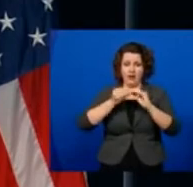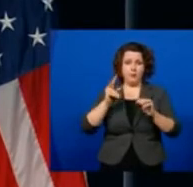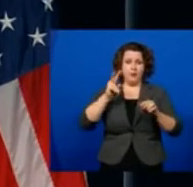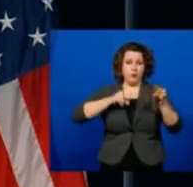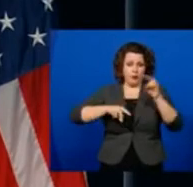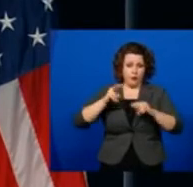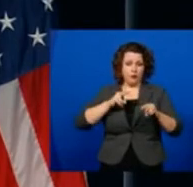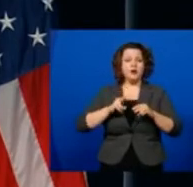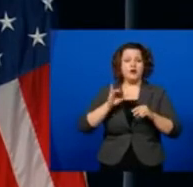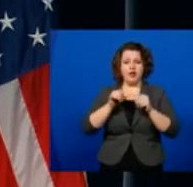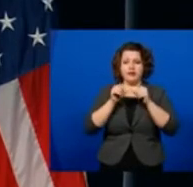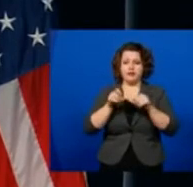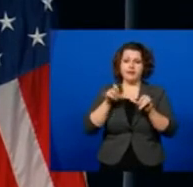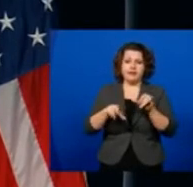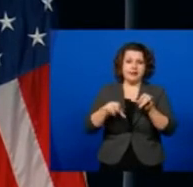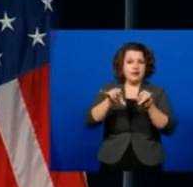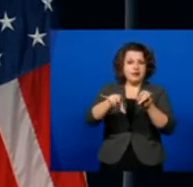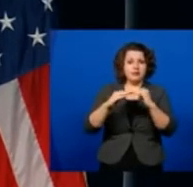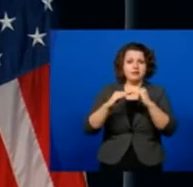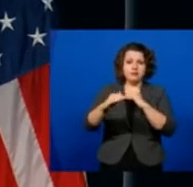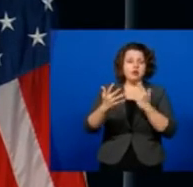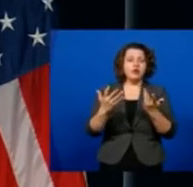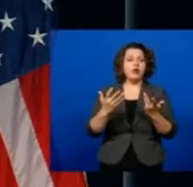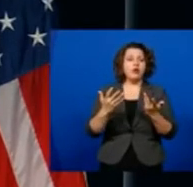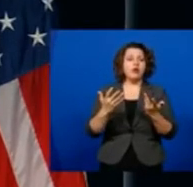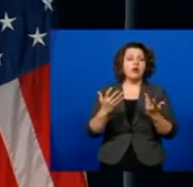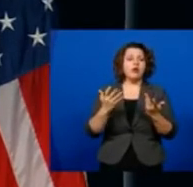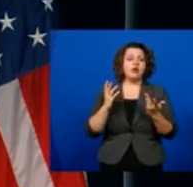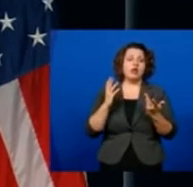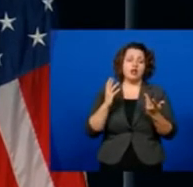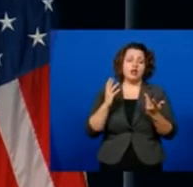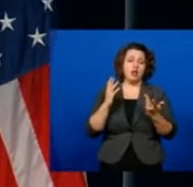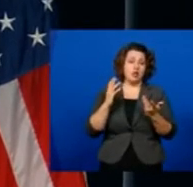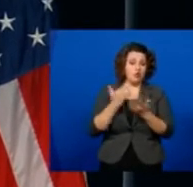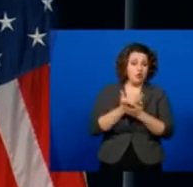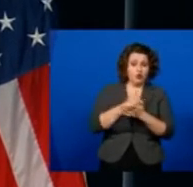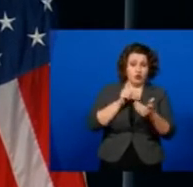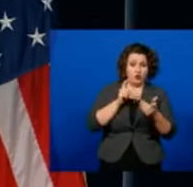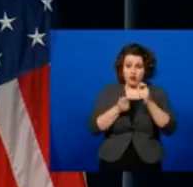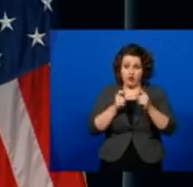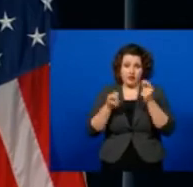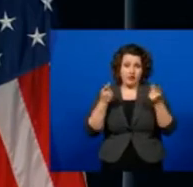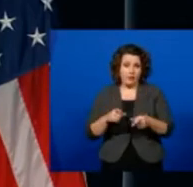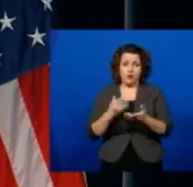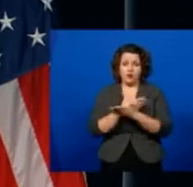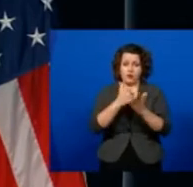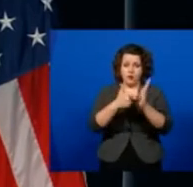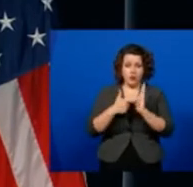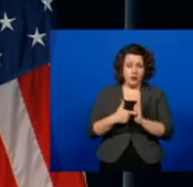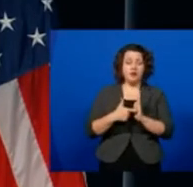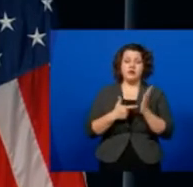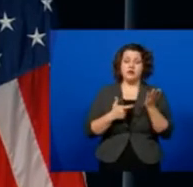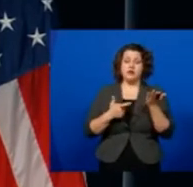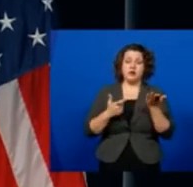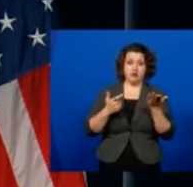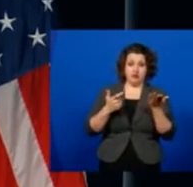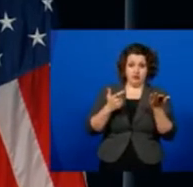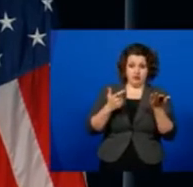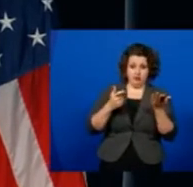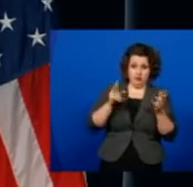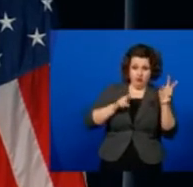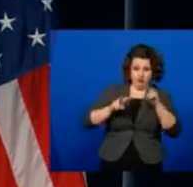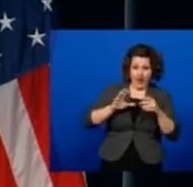remained consistent. And as we address new changes, new requirements, look for ways to provide